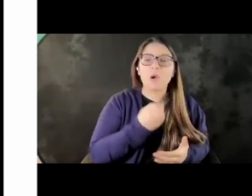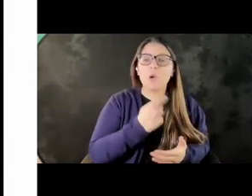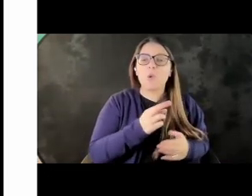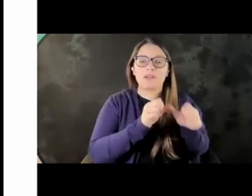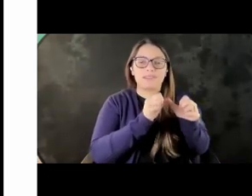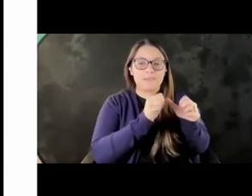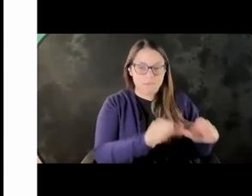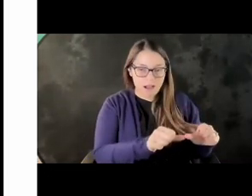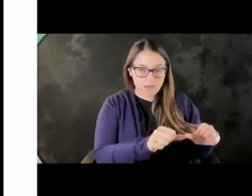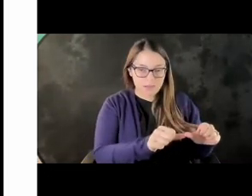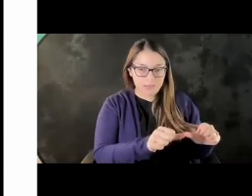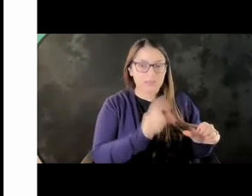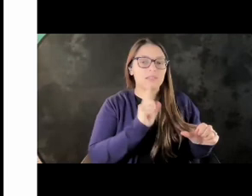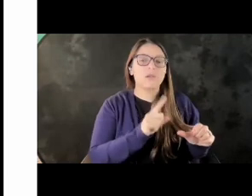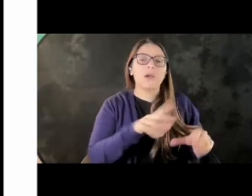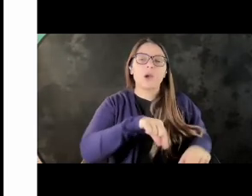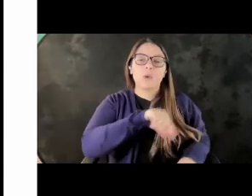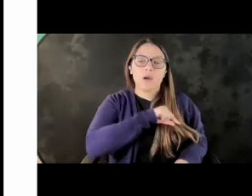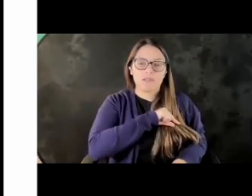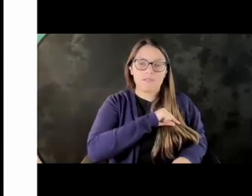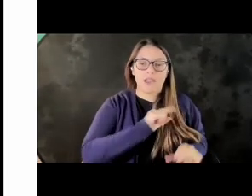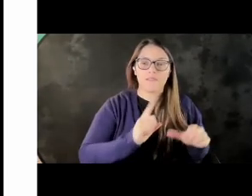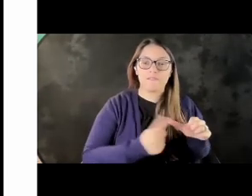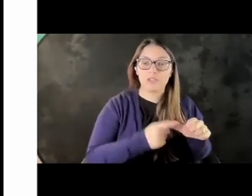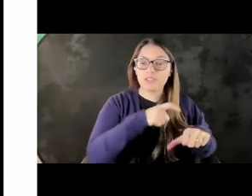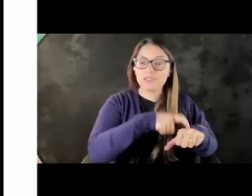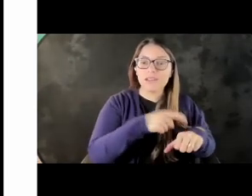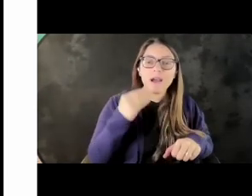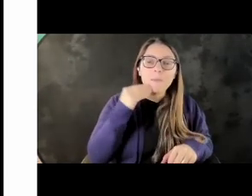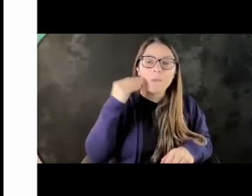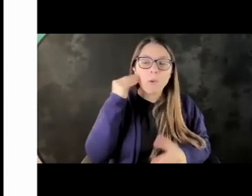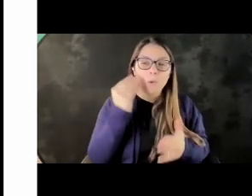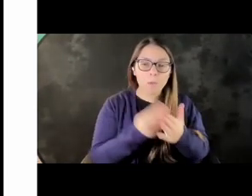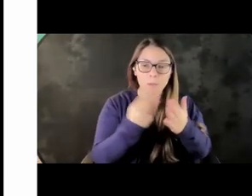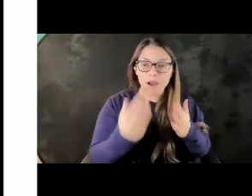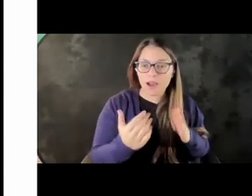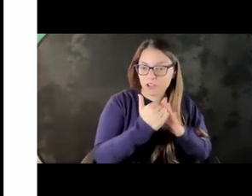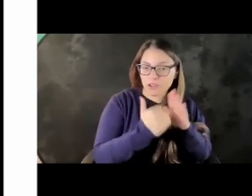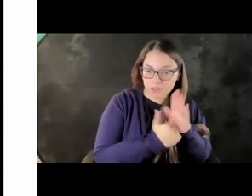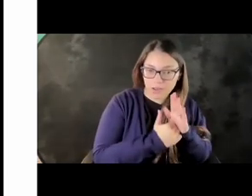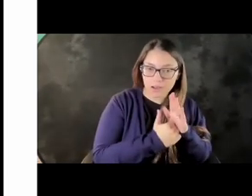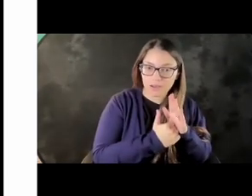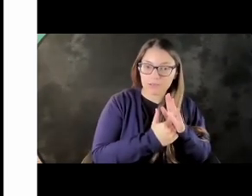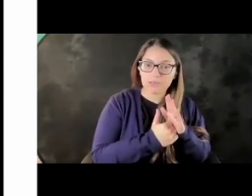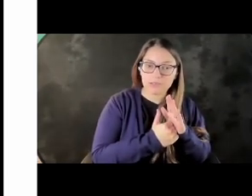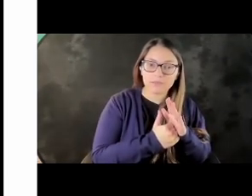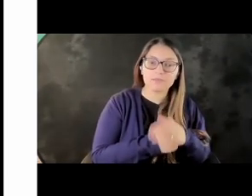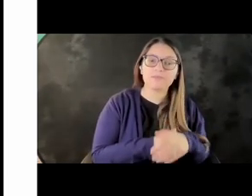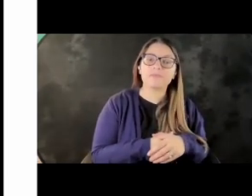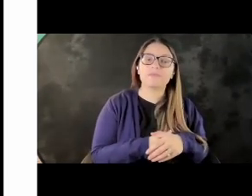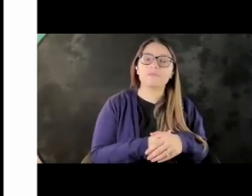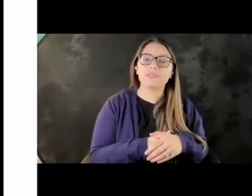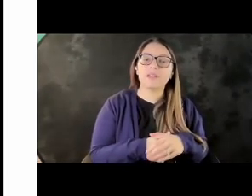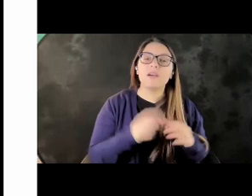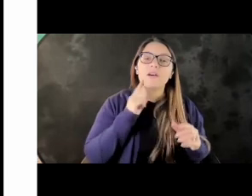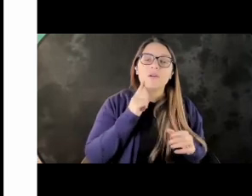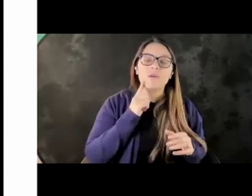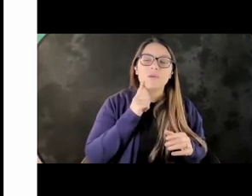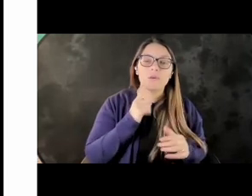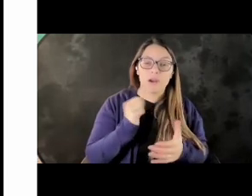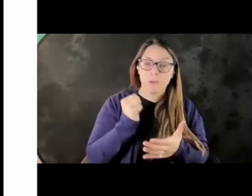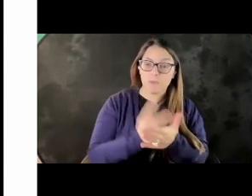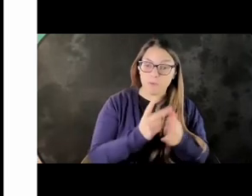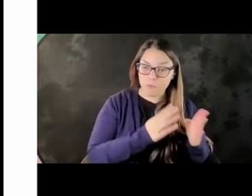qualified first-time home buyer program account, an approved plan to achieve self-support, or deposit